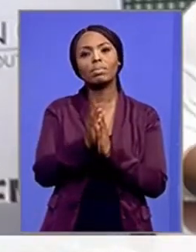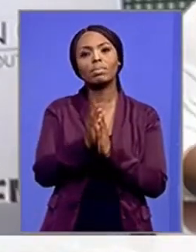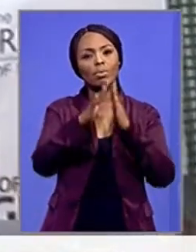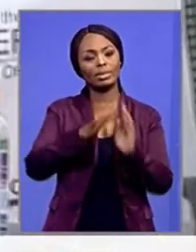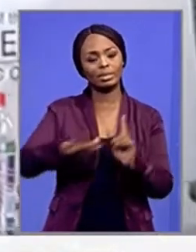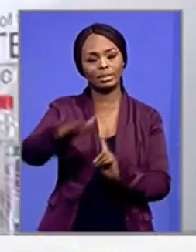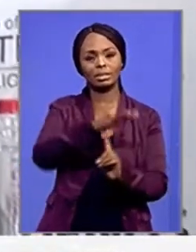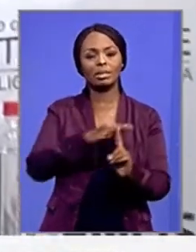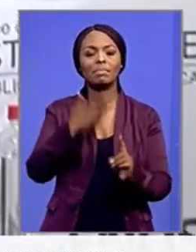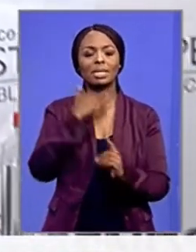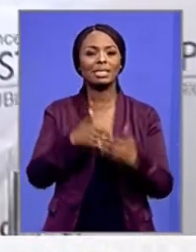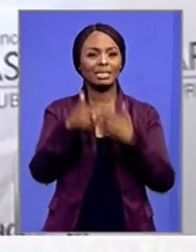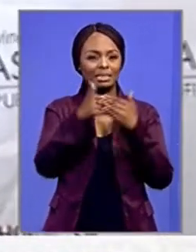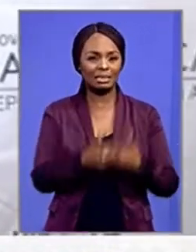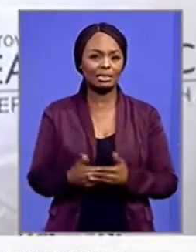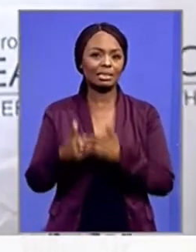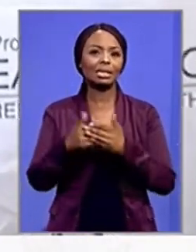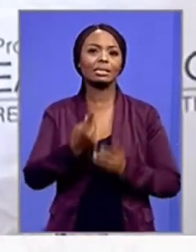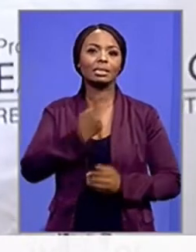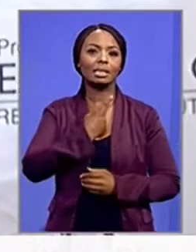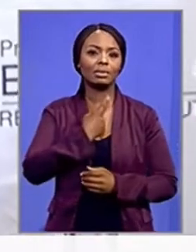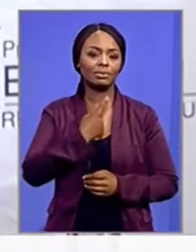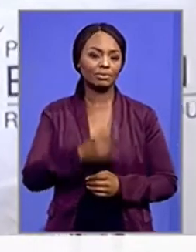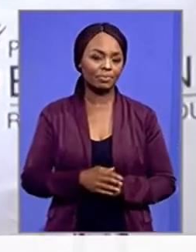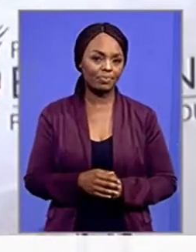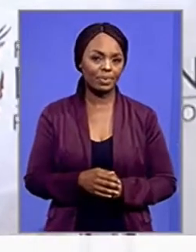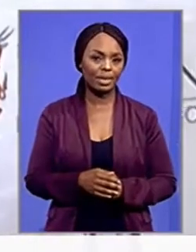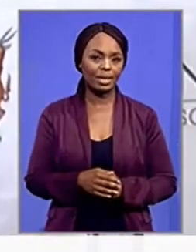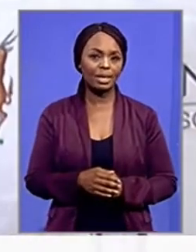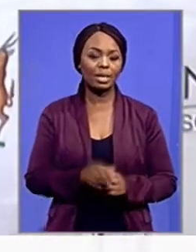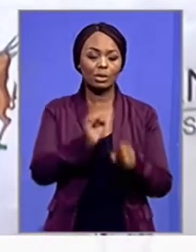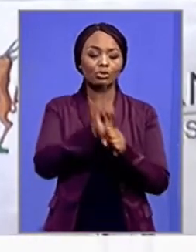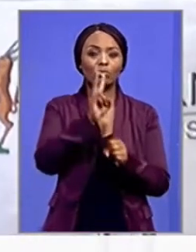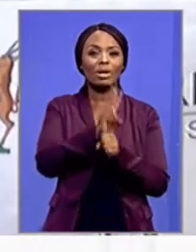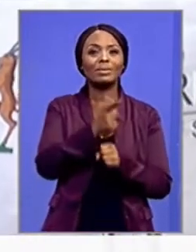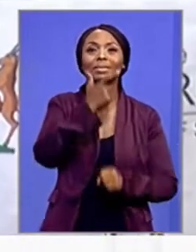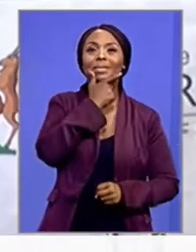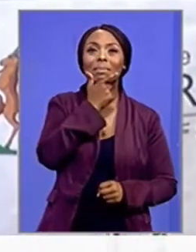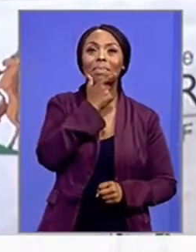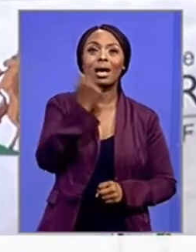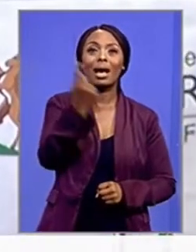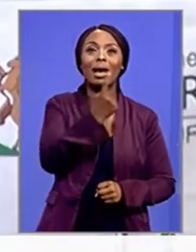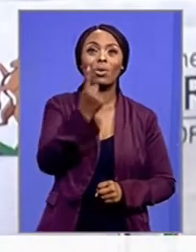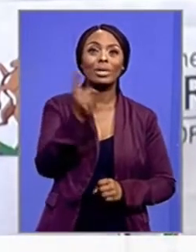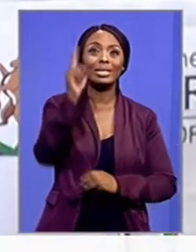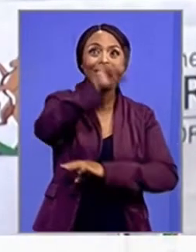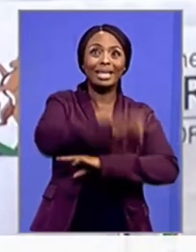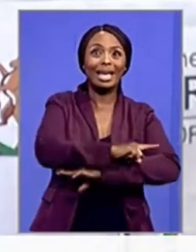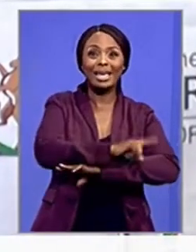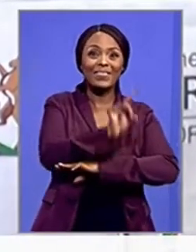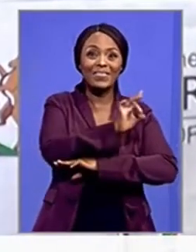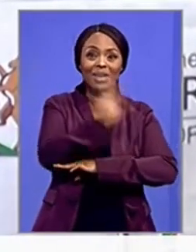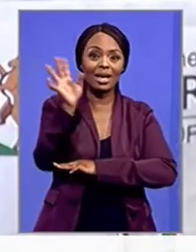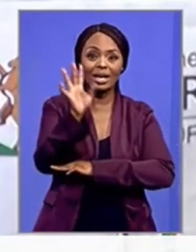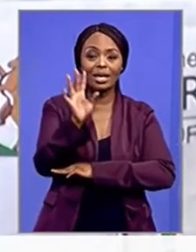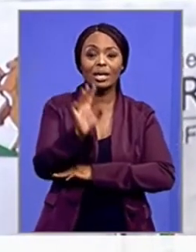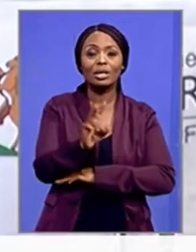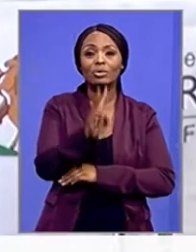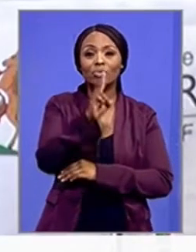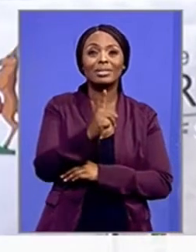of December alone, we recorded about 2,097 cases that were